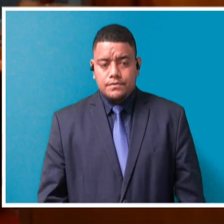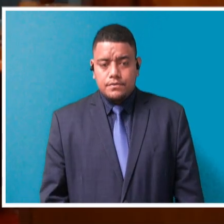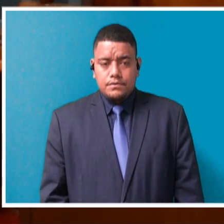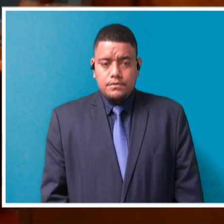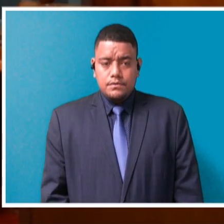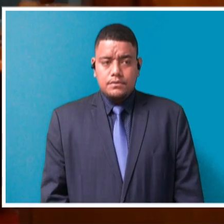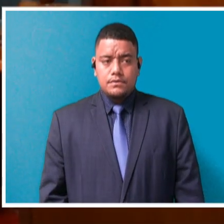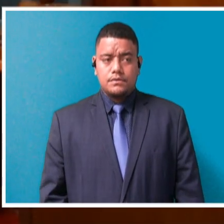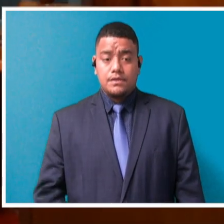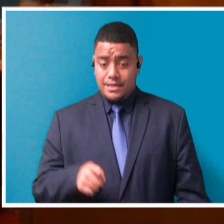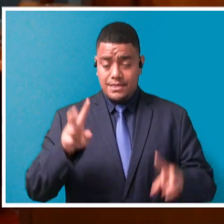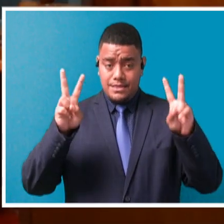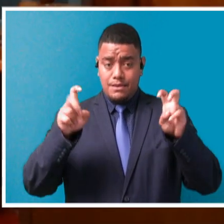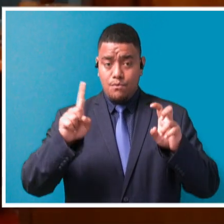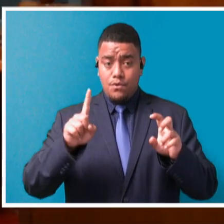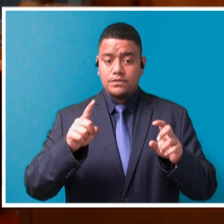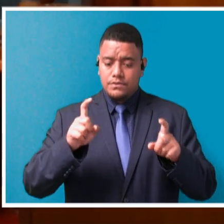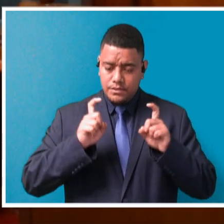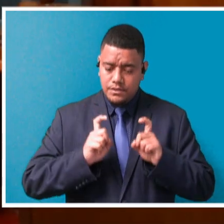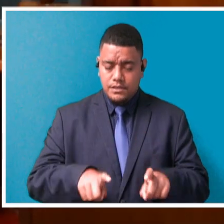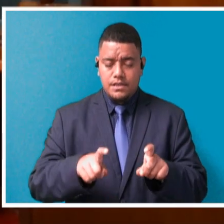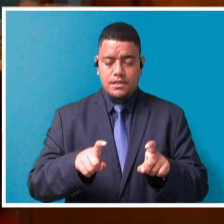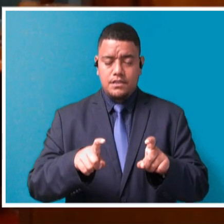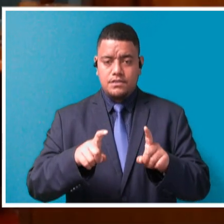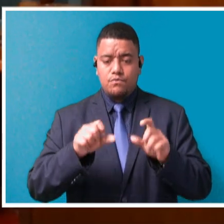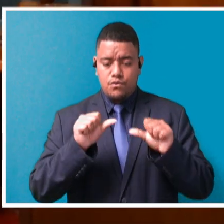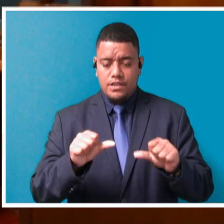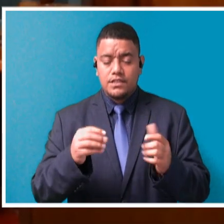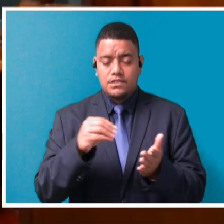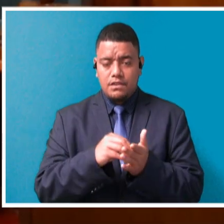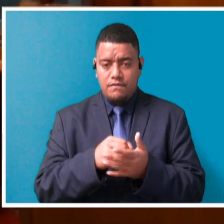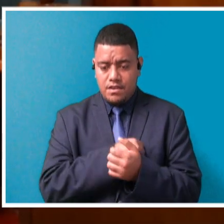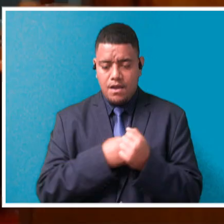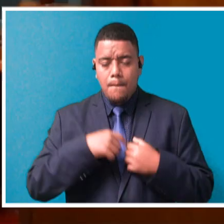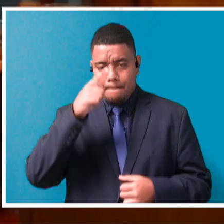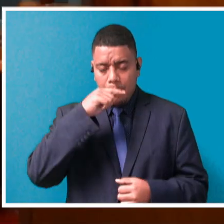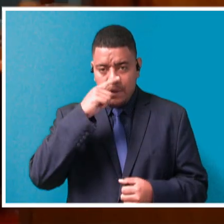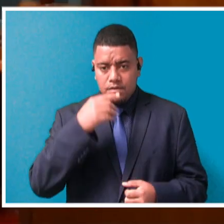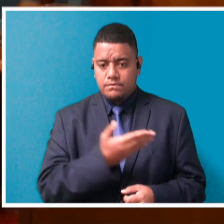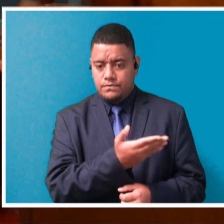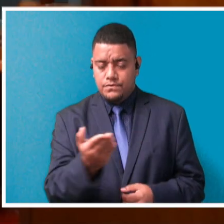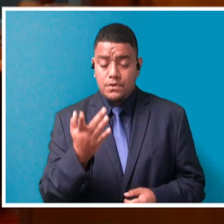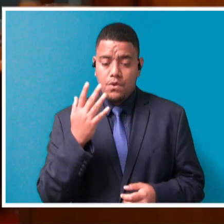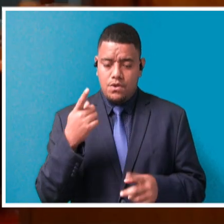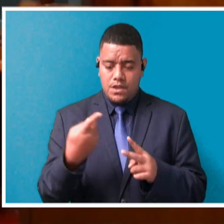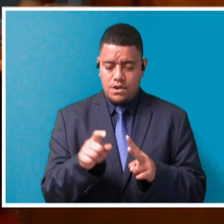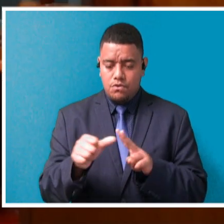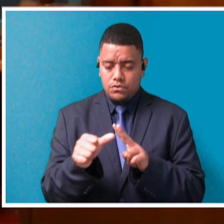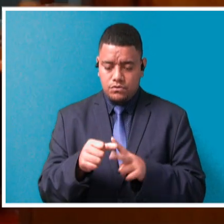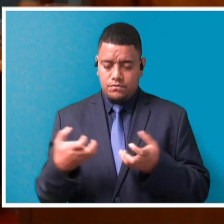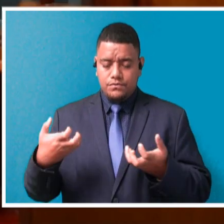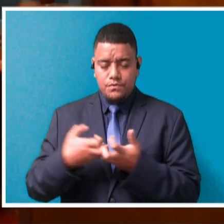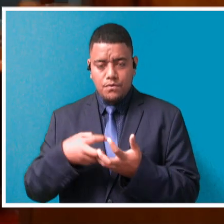Its core theme, to remain sustainable in serving our customers while adapting to changes in